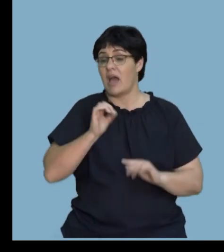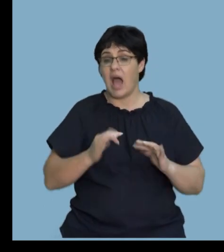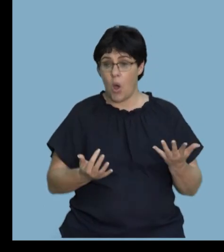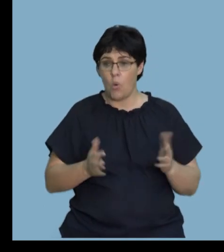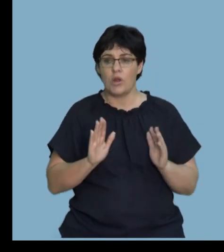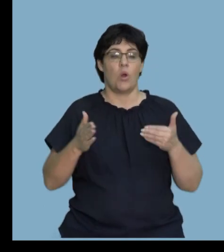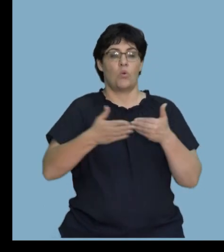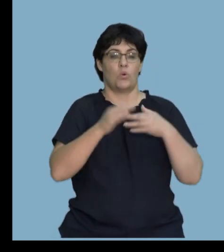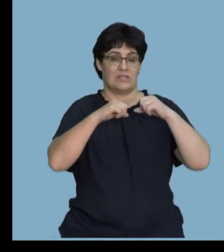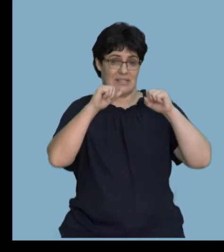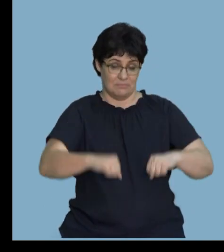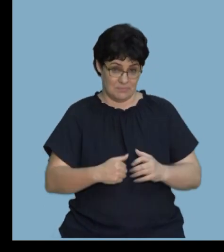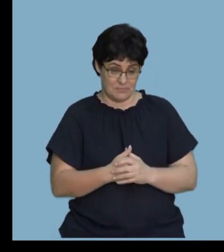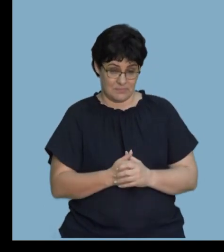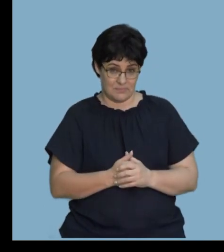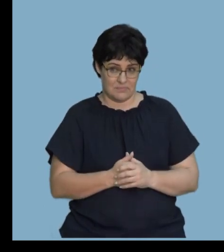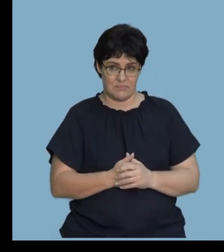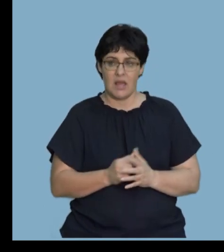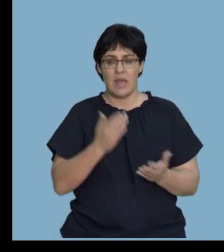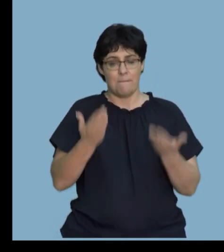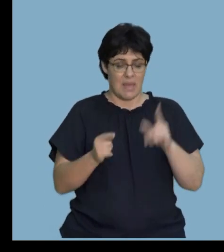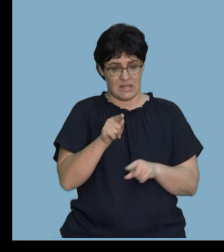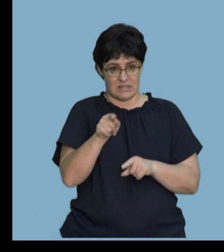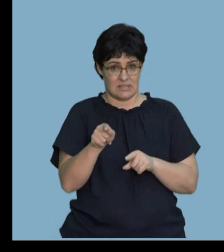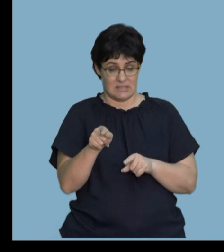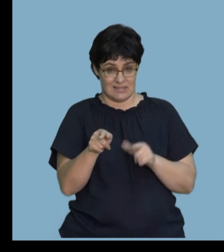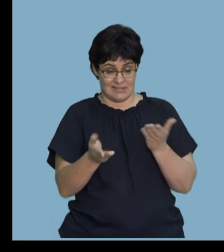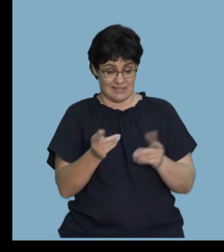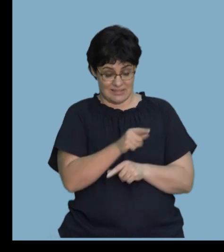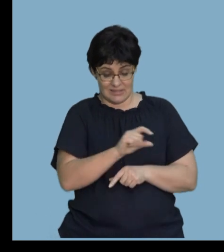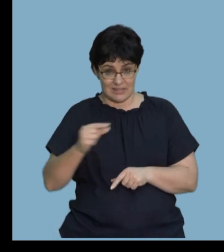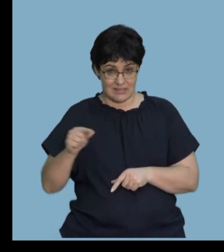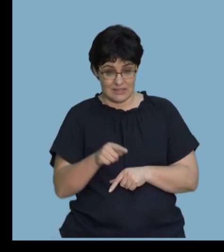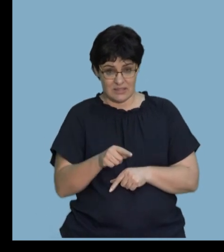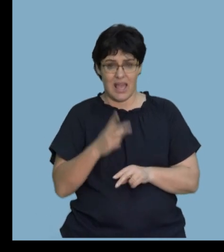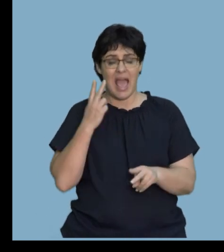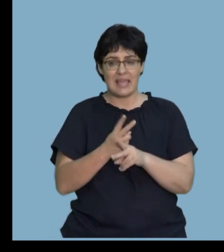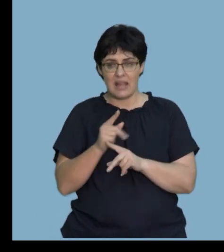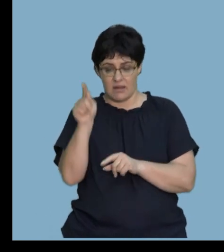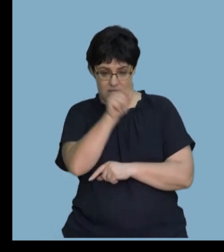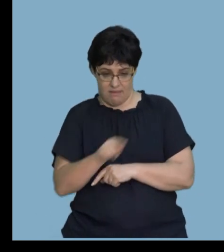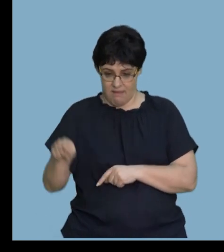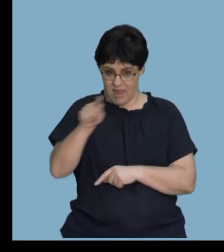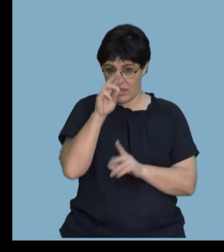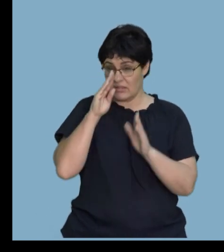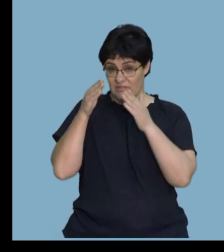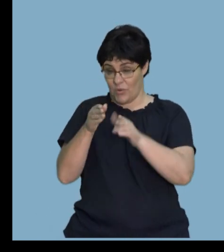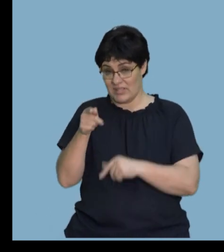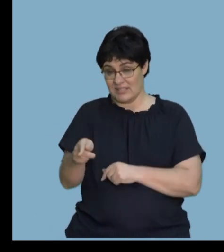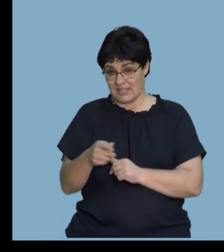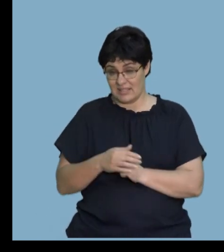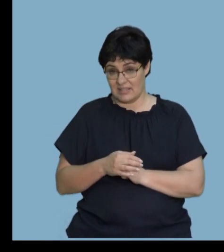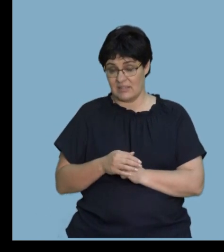achieved in a closed system, okay? This is the balanced equation, okay? And again, we need to pay attention to that,